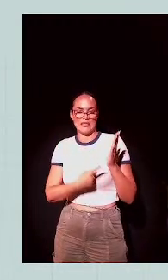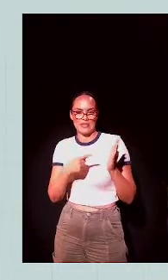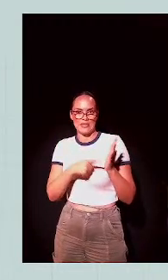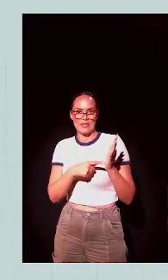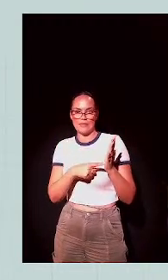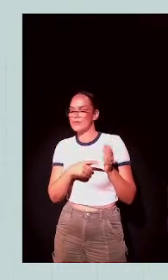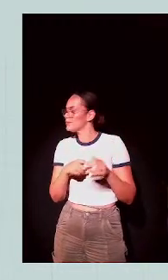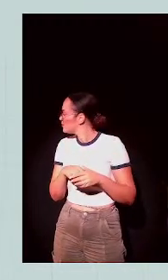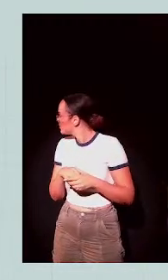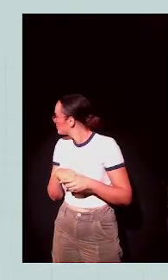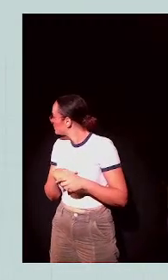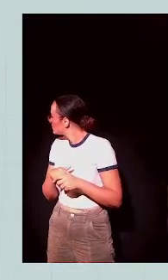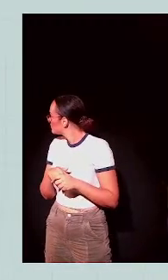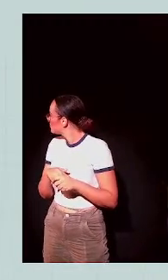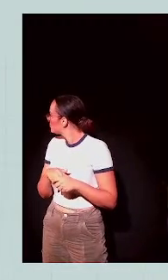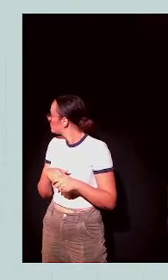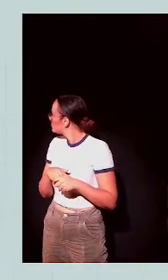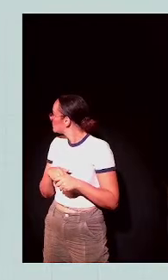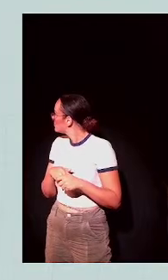of VCAs,